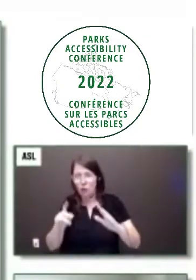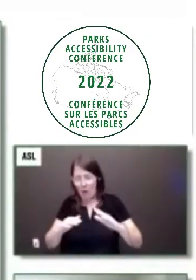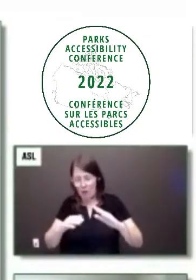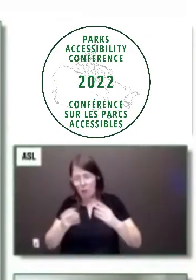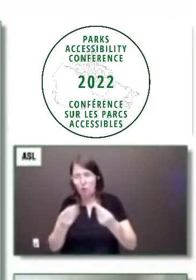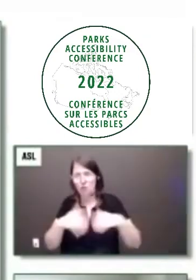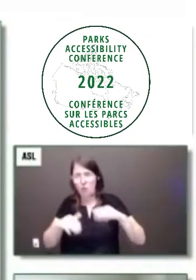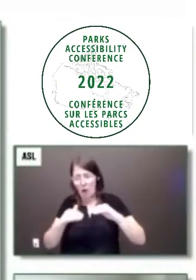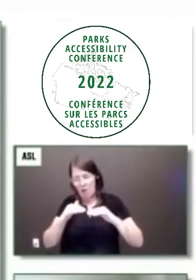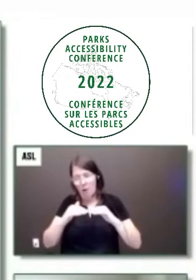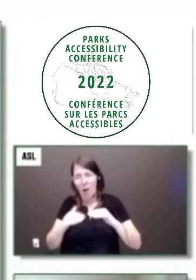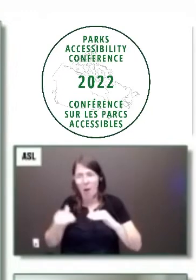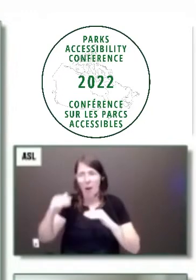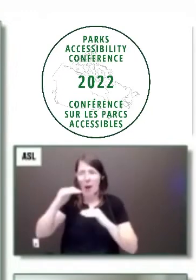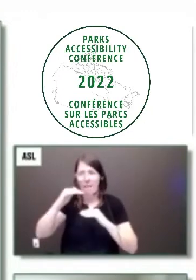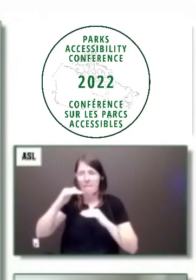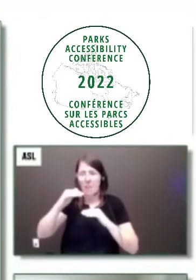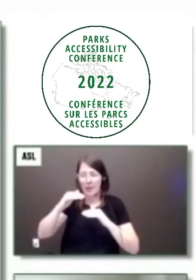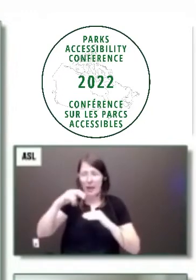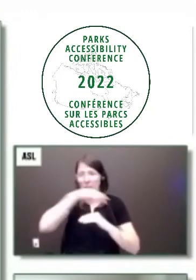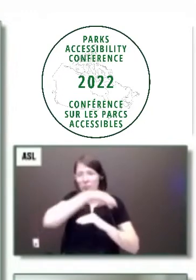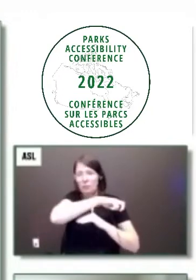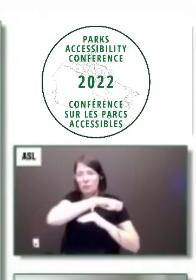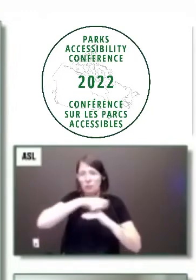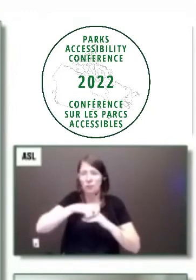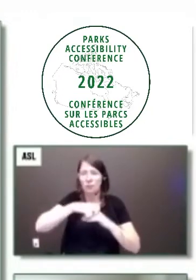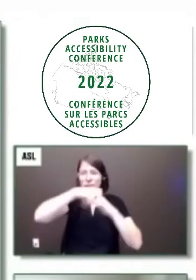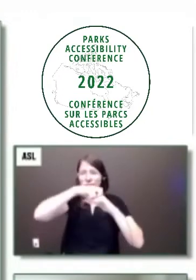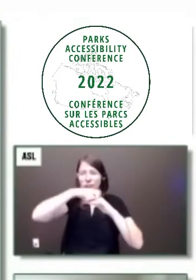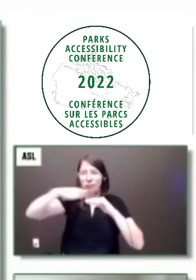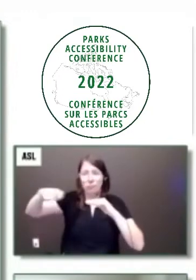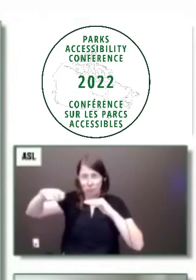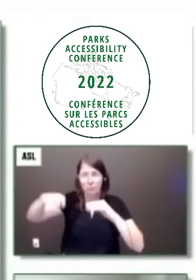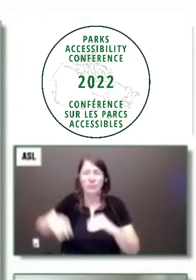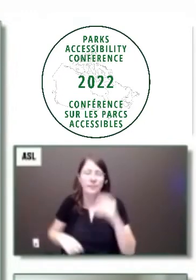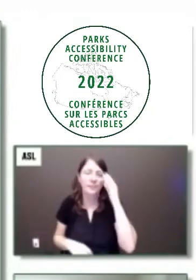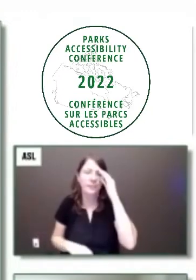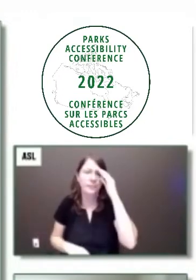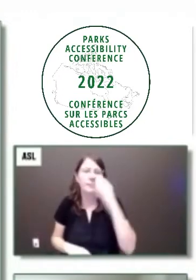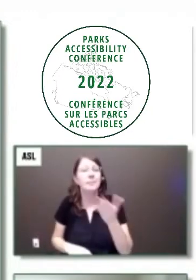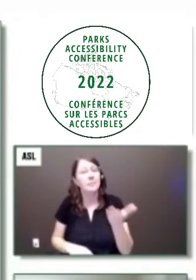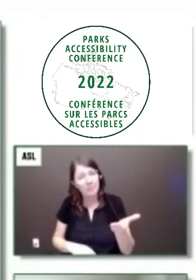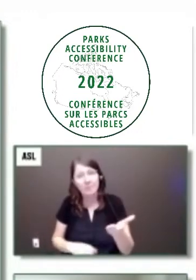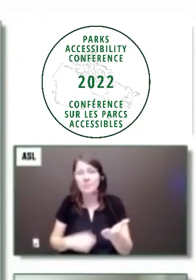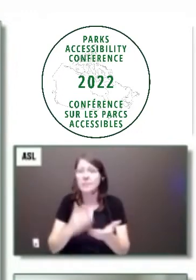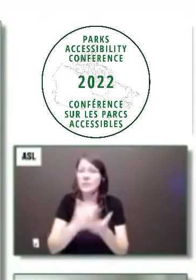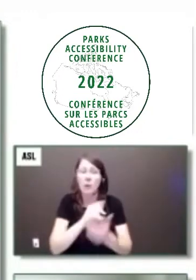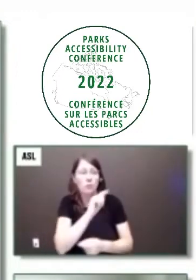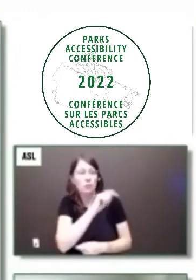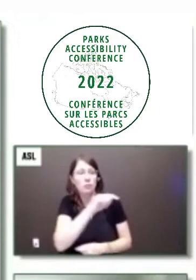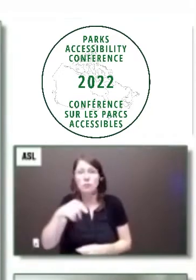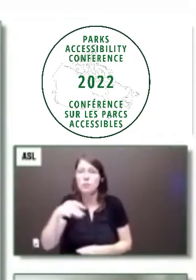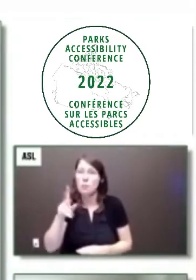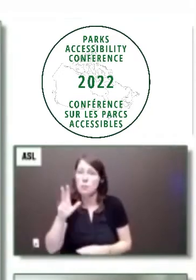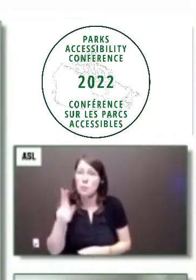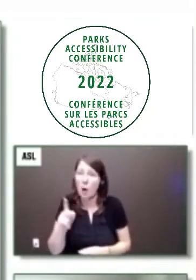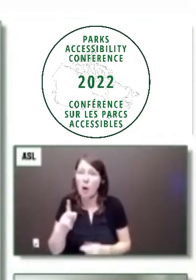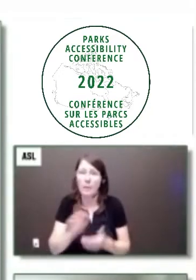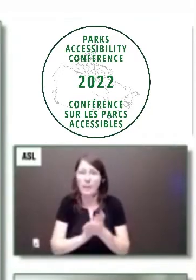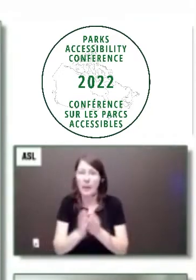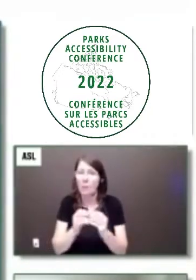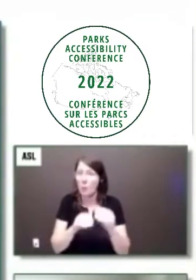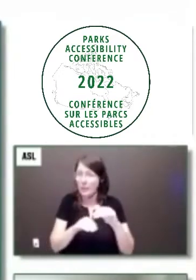Now let's look at how other countries have made their parks more accessible by adding a changing place or a changing place like washroom. Next slide.